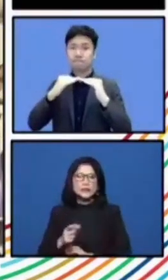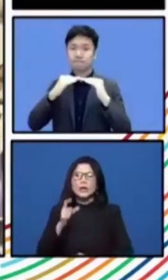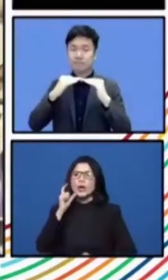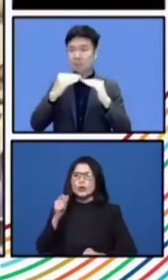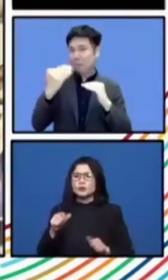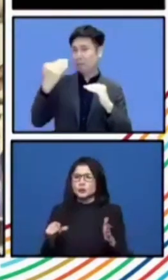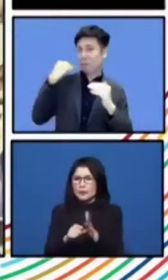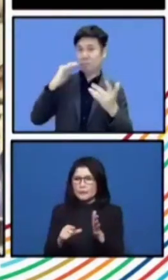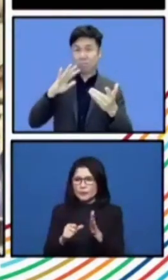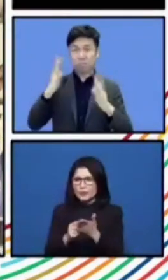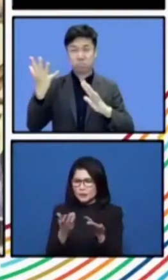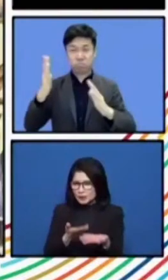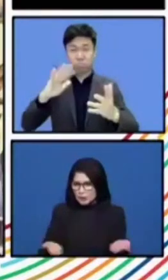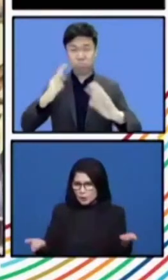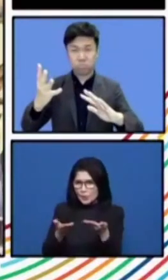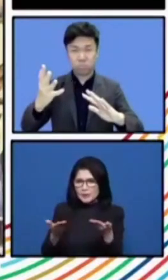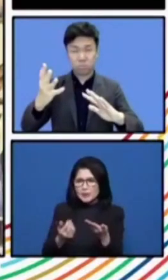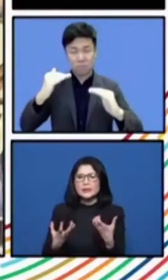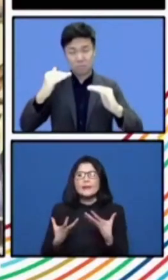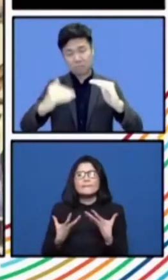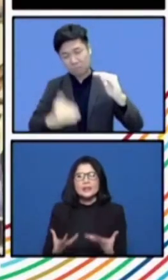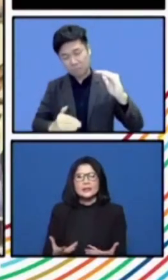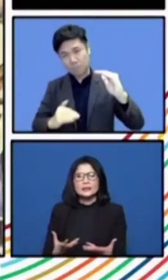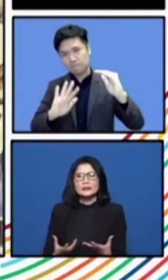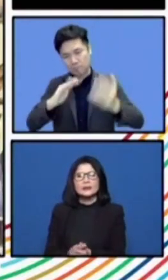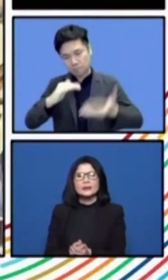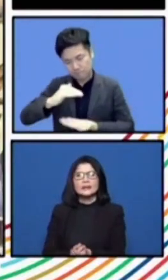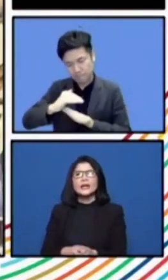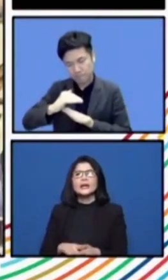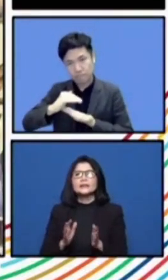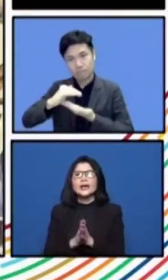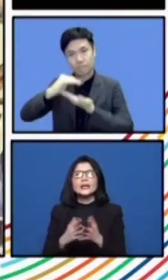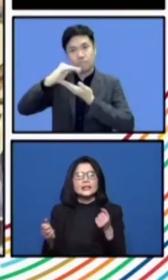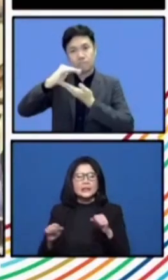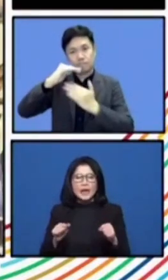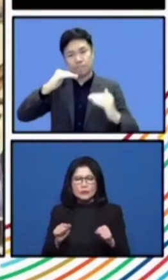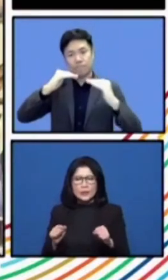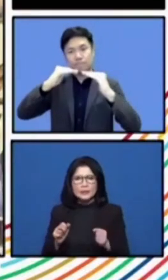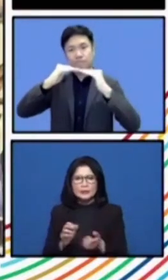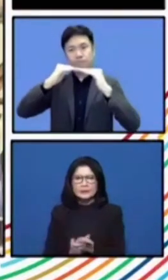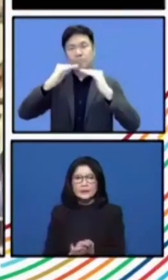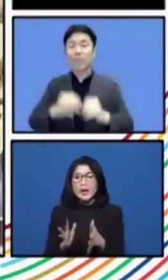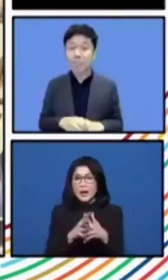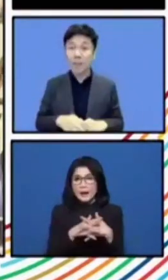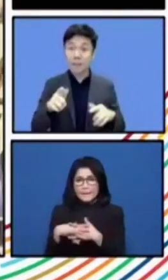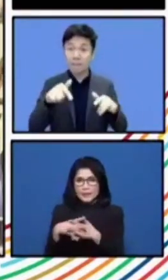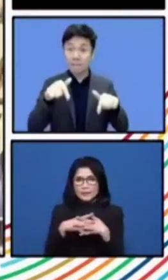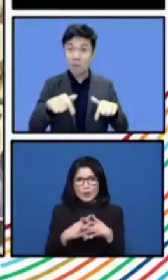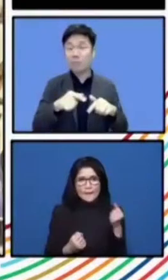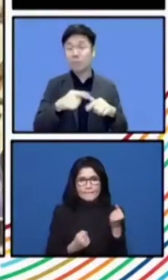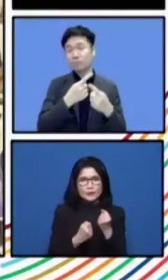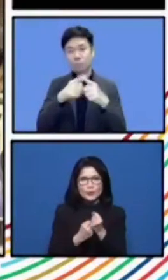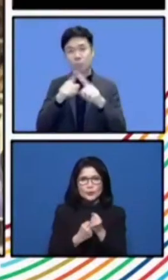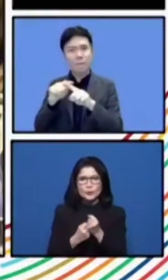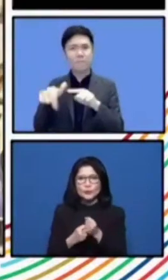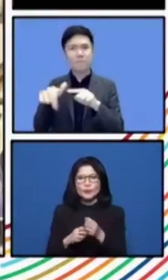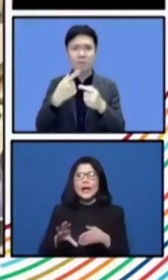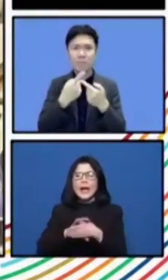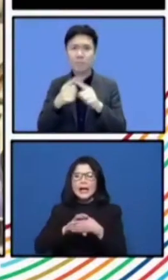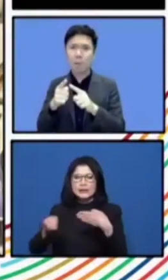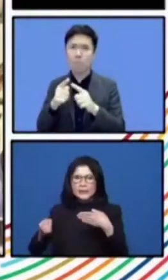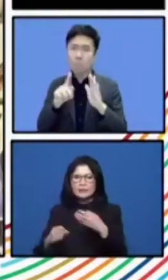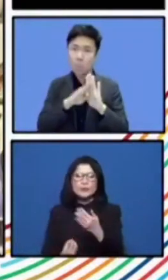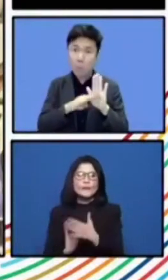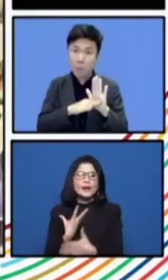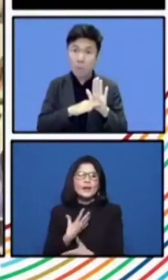the United States supports the s-cap in building on existing disability inclusive development policy and programs and we look forward